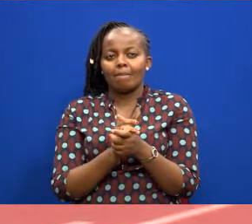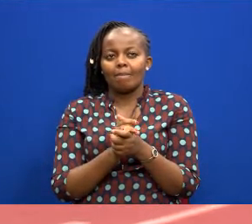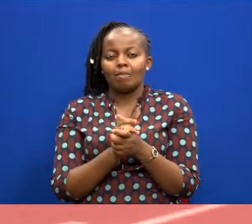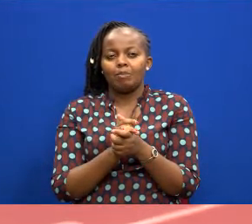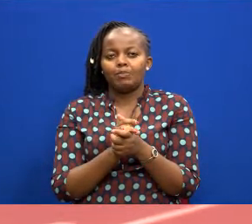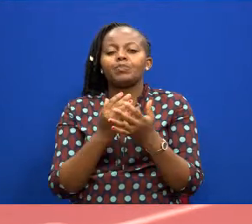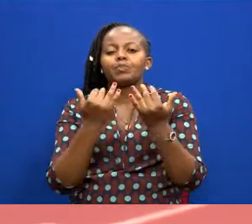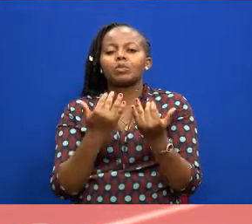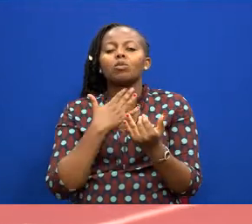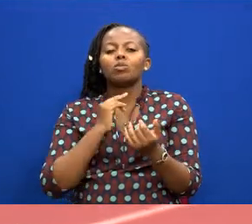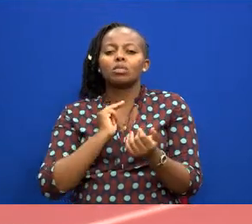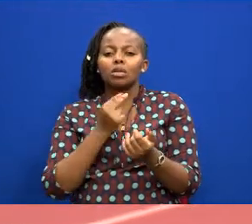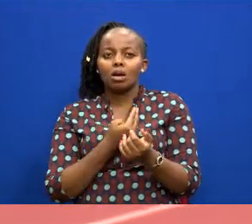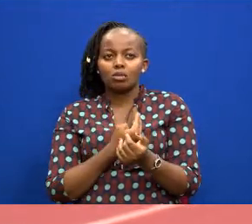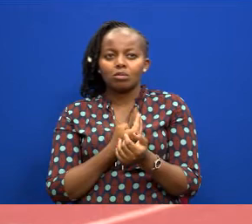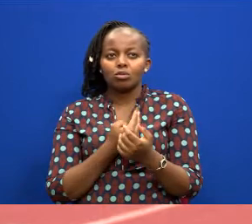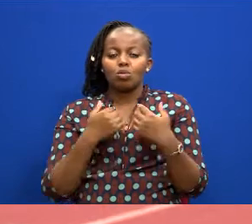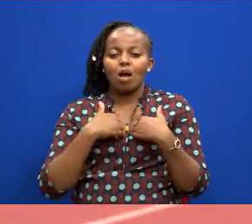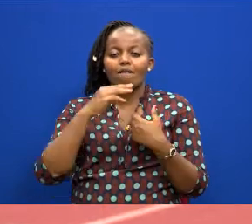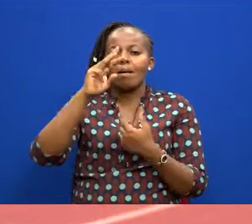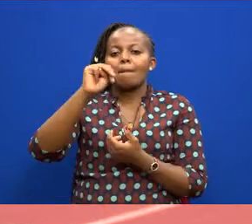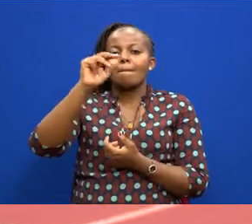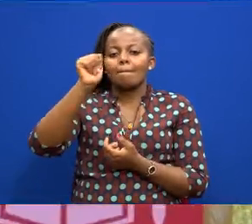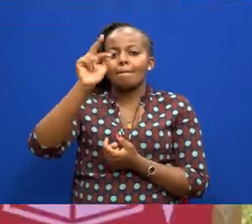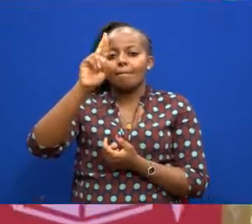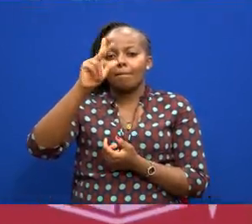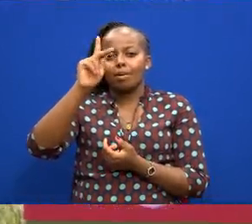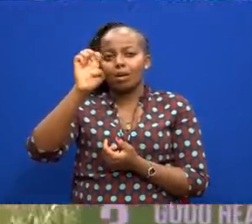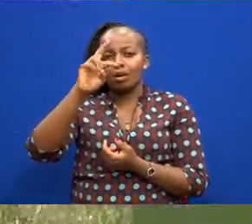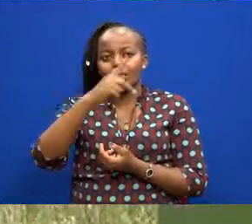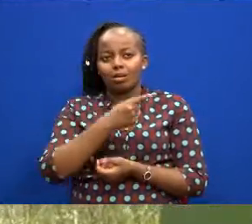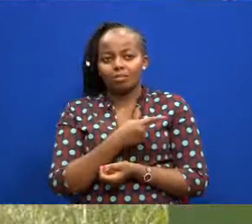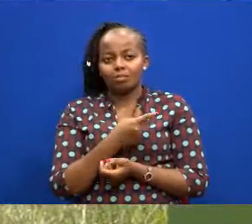Right. We are going to put this marker here.